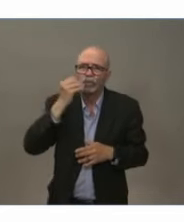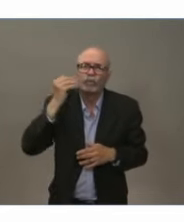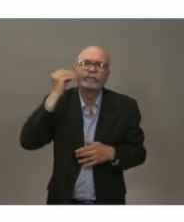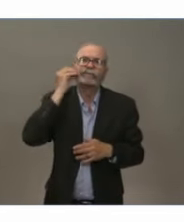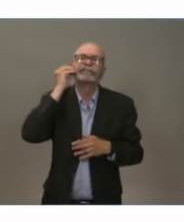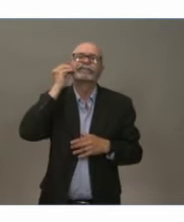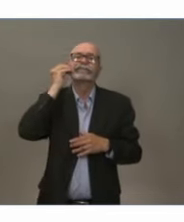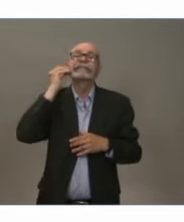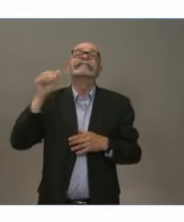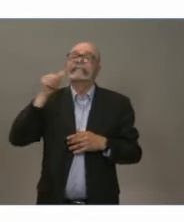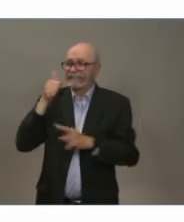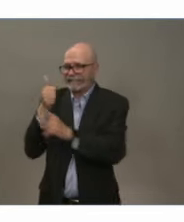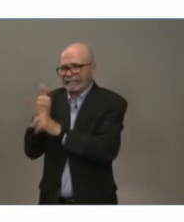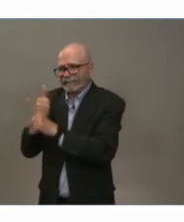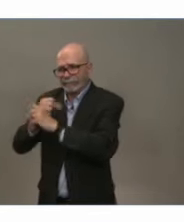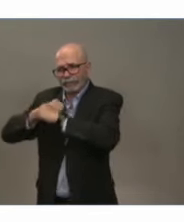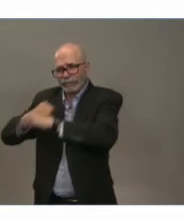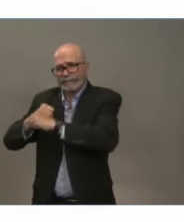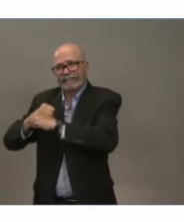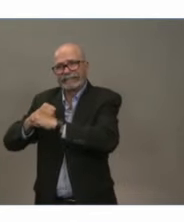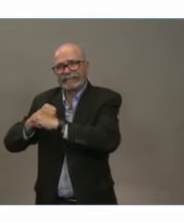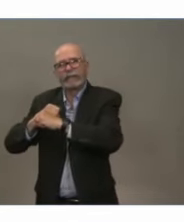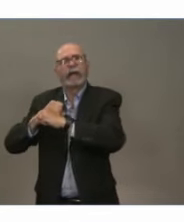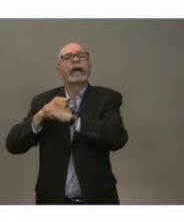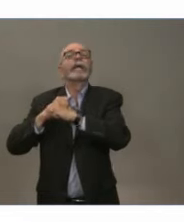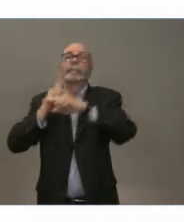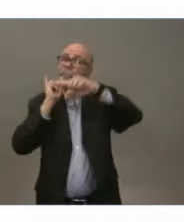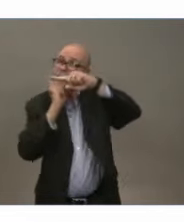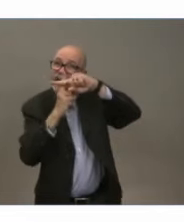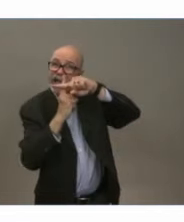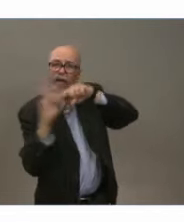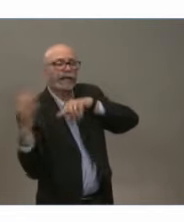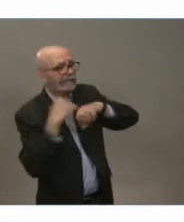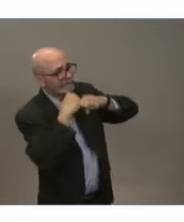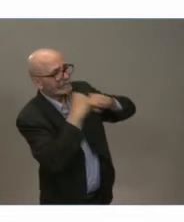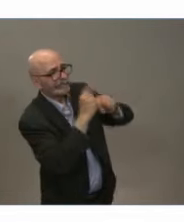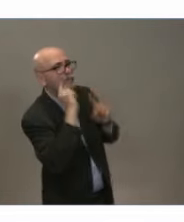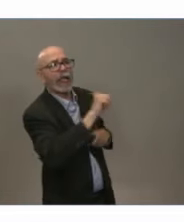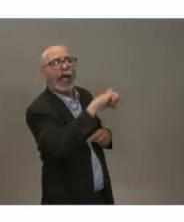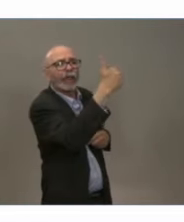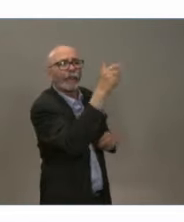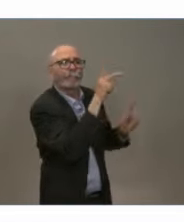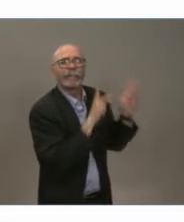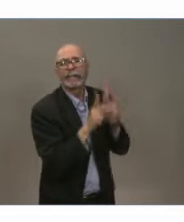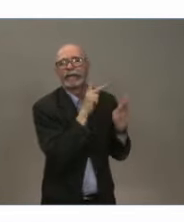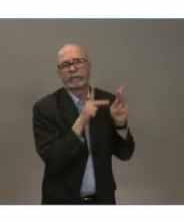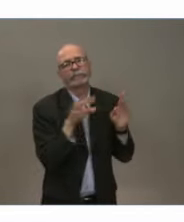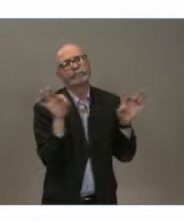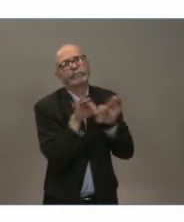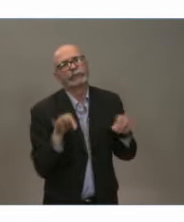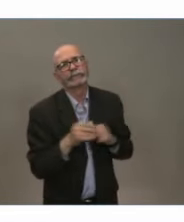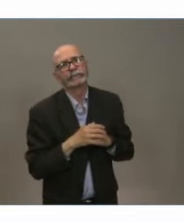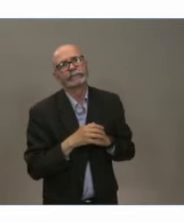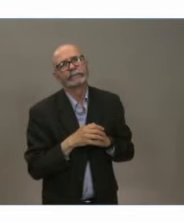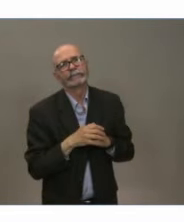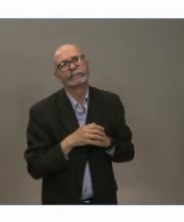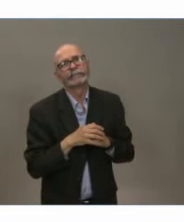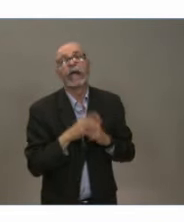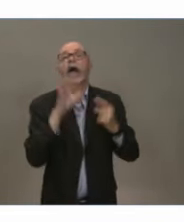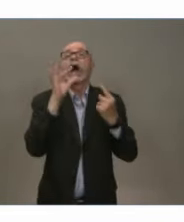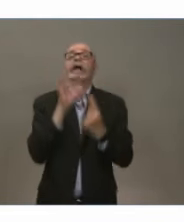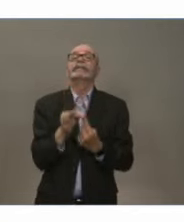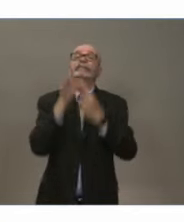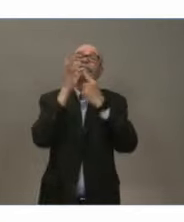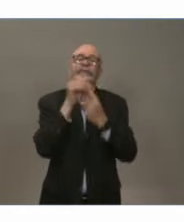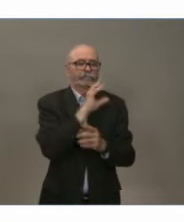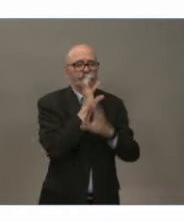keep saying, and the Premier saying, it's about what we all do together to look after each other, including protecting our long-term care facilities.